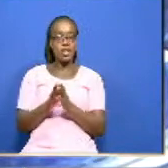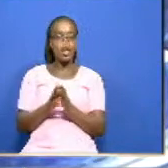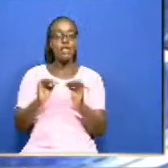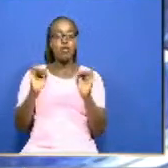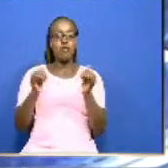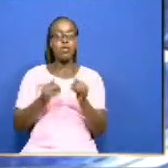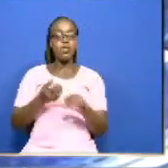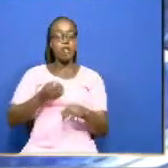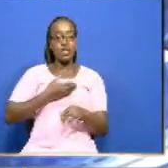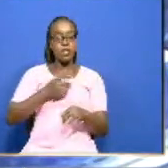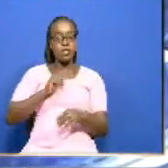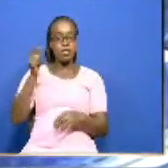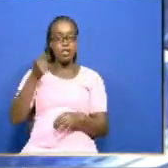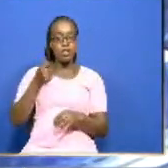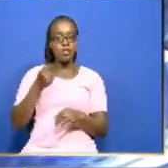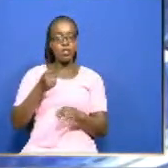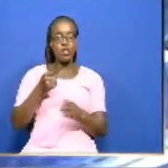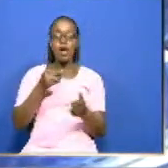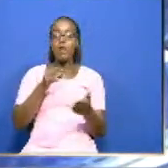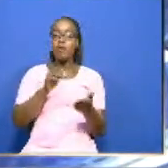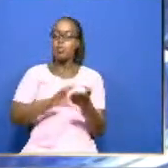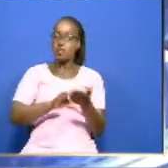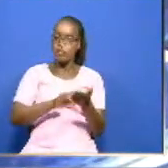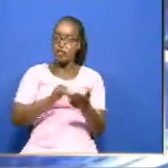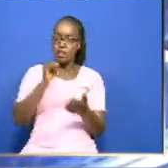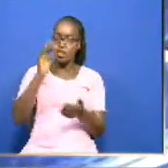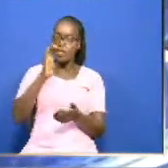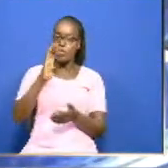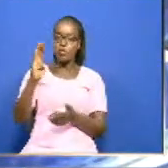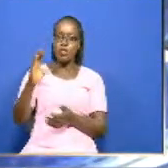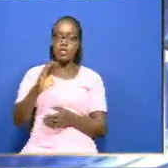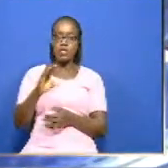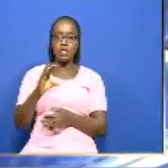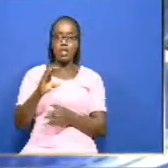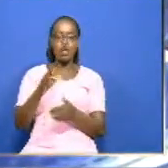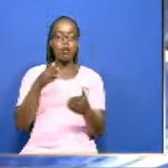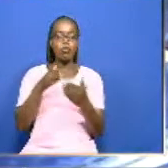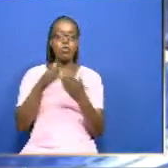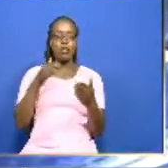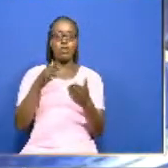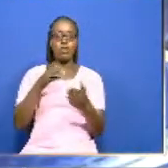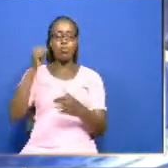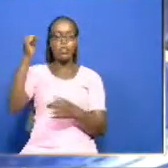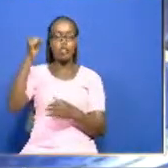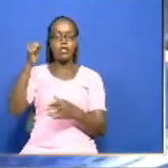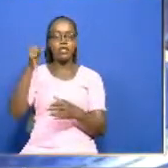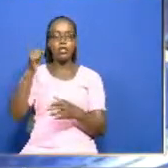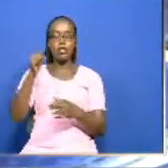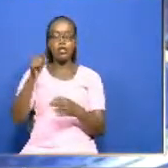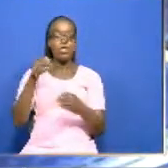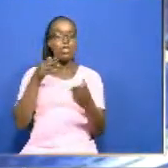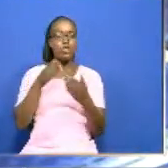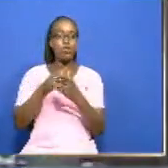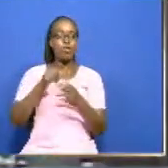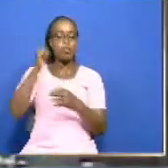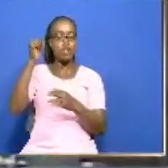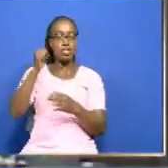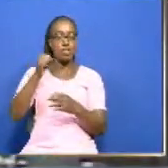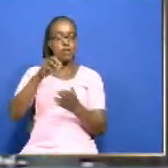Kenya has petitioned IEBC to block politicians threatening journalists from vying for political seats.